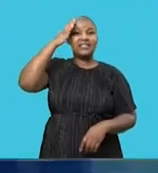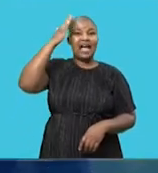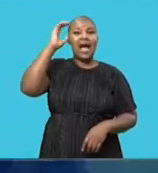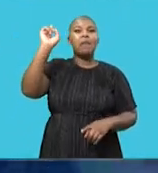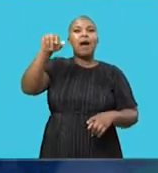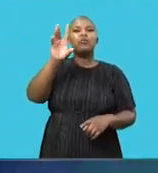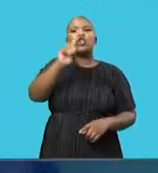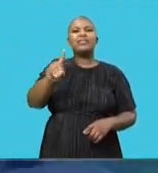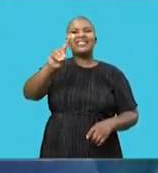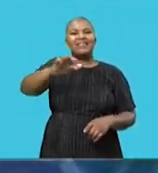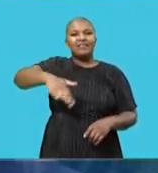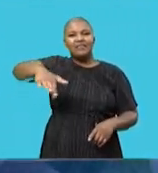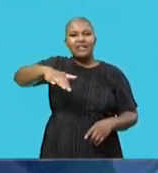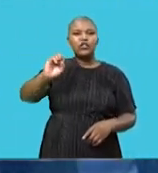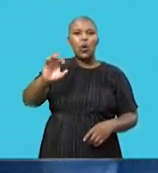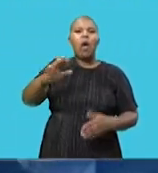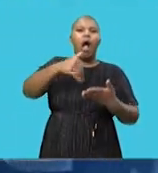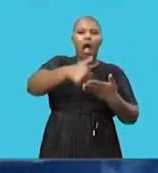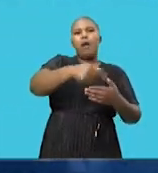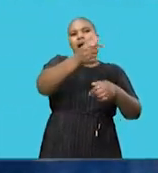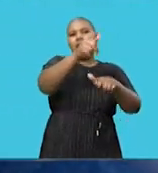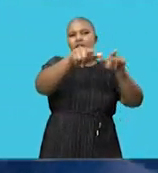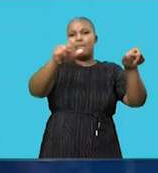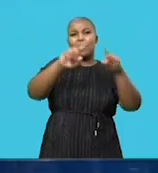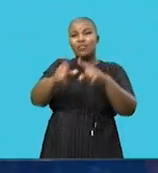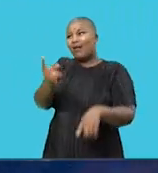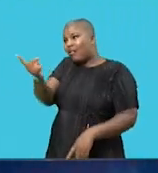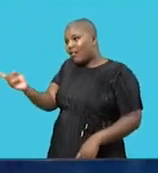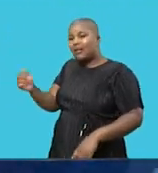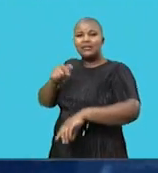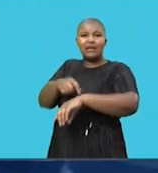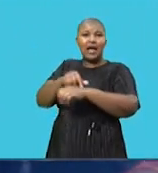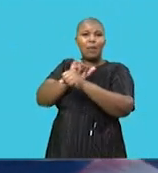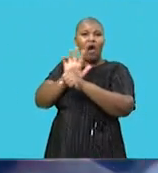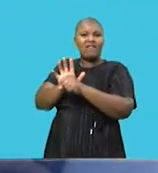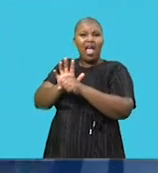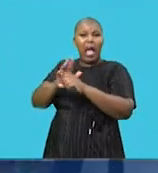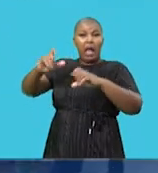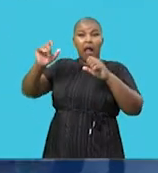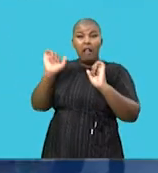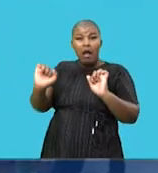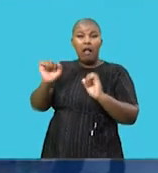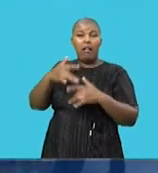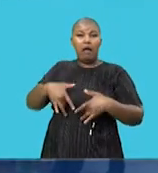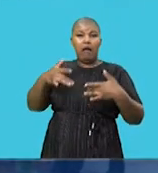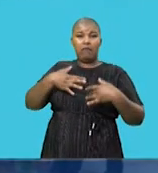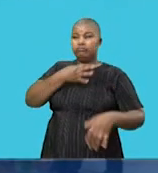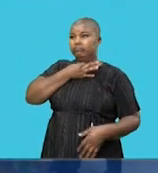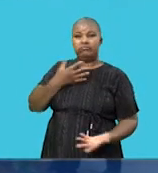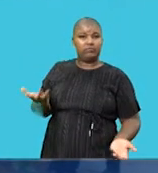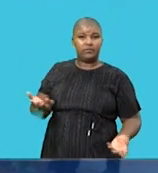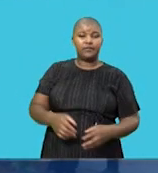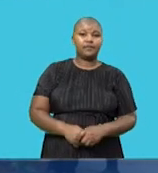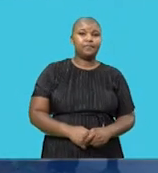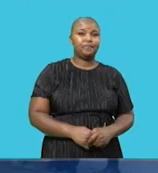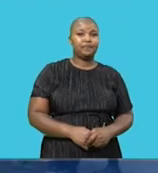abanye abantu, maka what about these people who risk their lives ngesikhathi se-COVID-19? Mthembu uthi njengamanje-ke bazoqhubeka behlanganise futhi